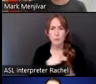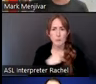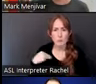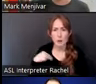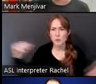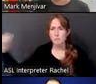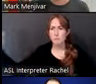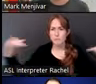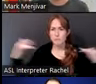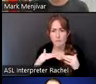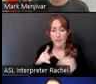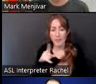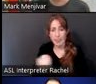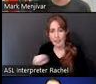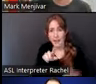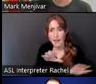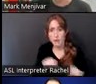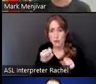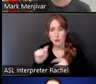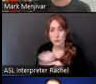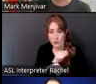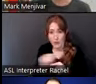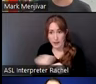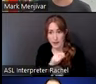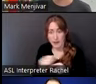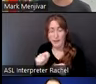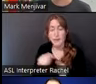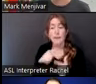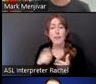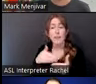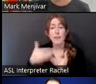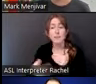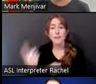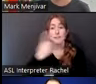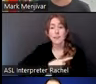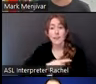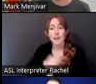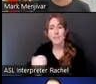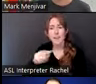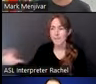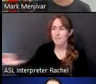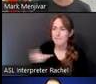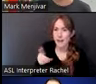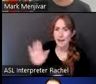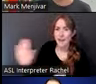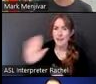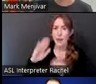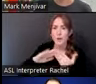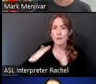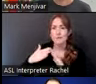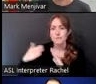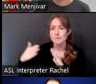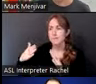training. then they, the next day or the next week, then turned and invited their own neighbors, their own community members